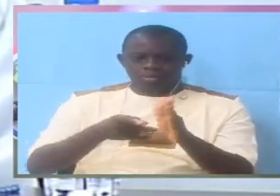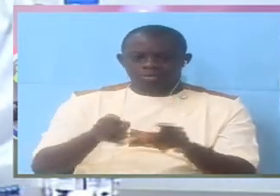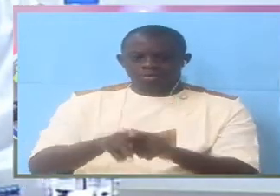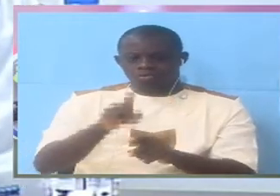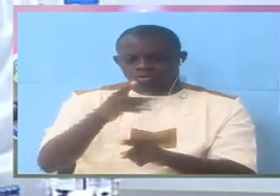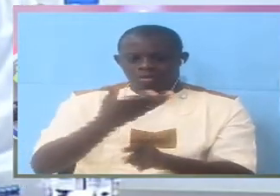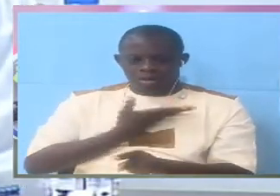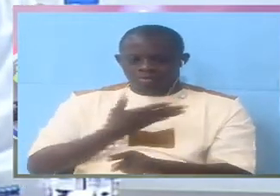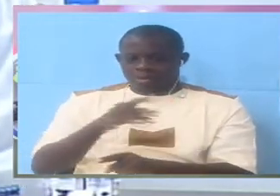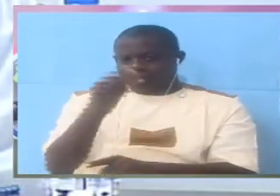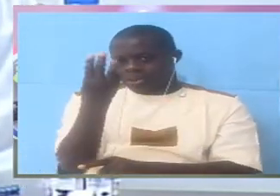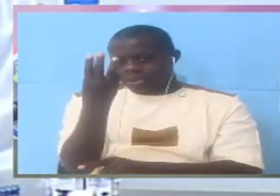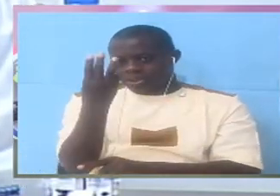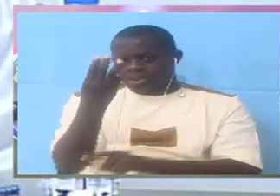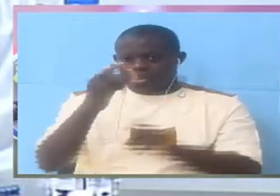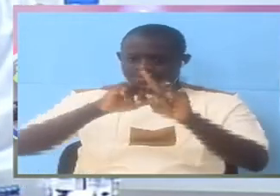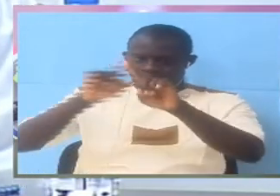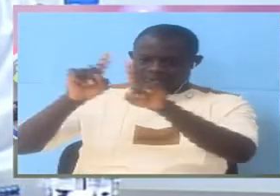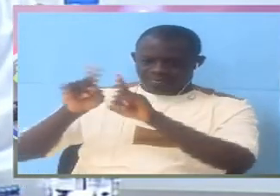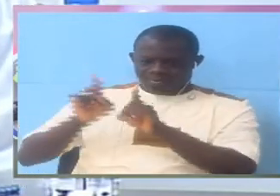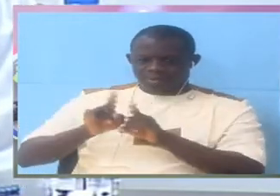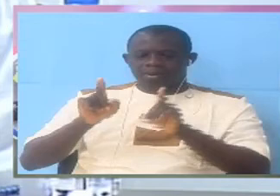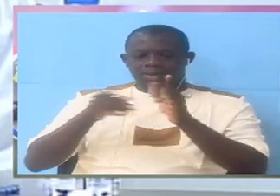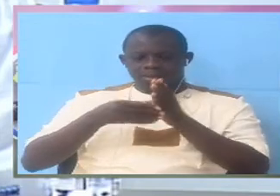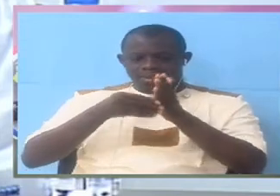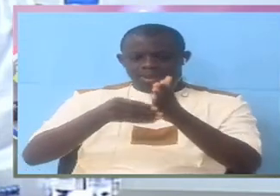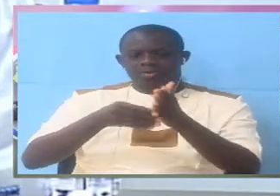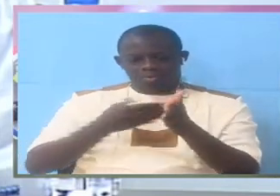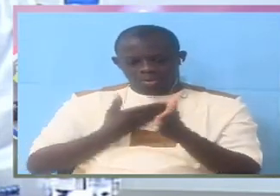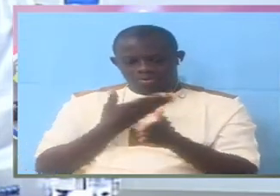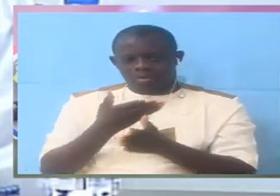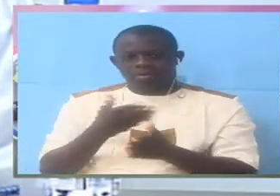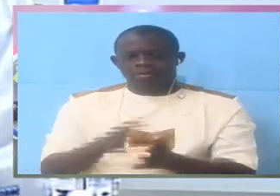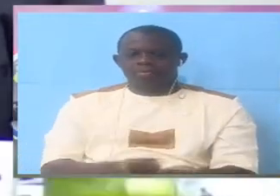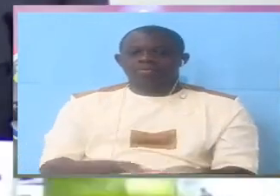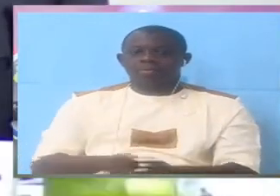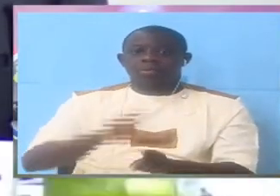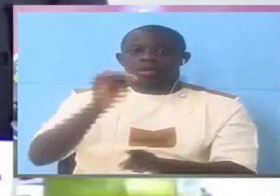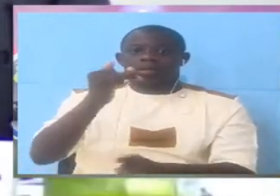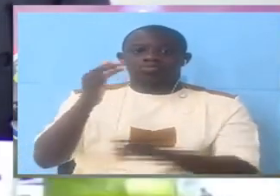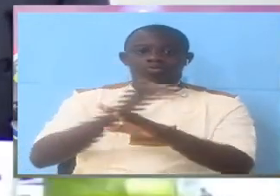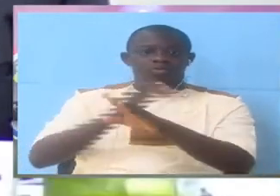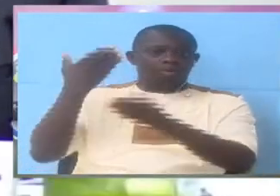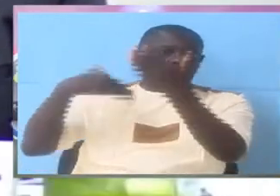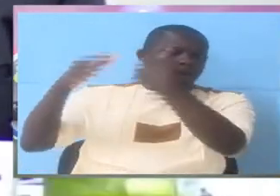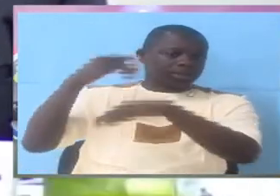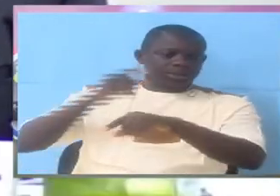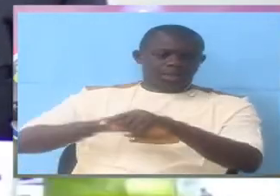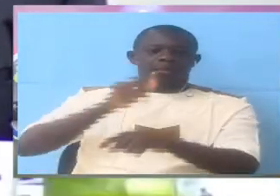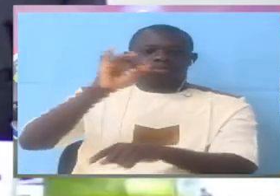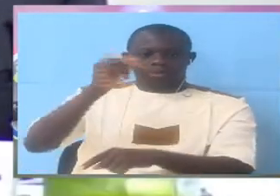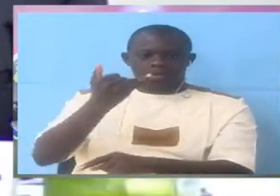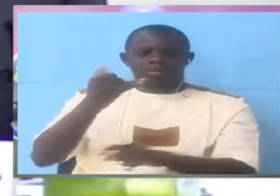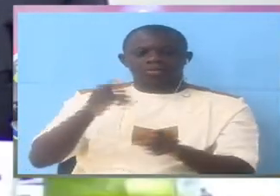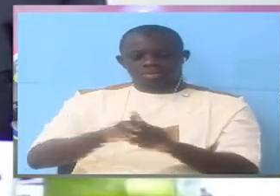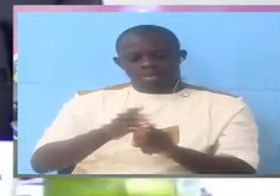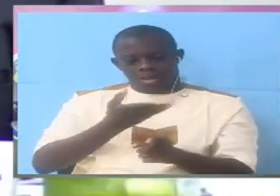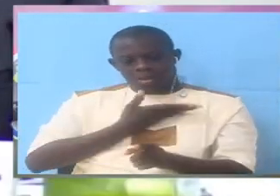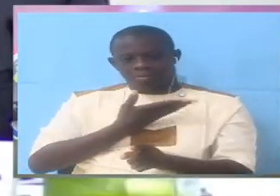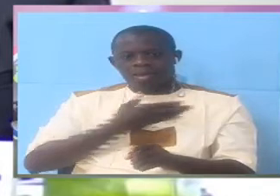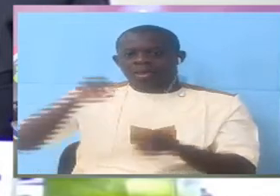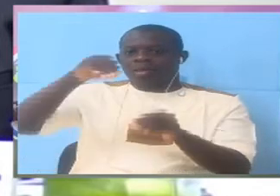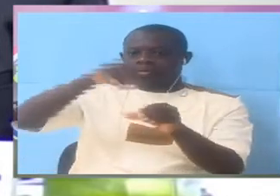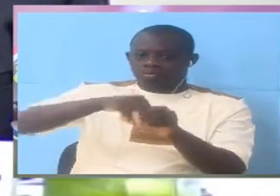3 directorates. Munta bunda ro je Yes. nyaton kasabale beje. At the time, yes. Wato. Internal, external,